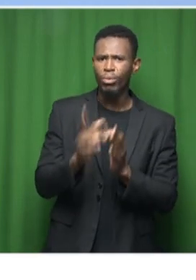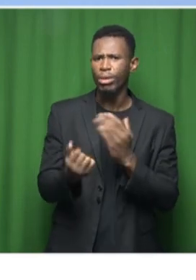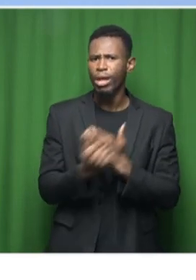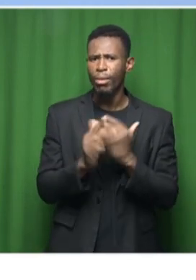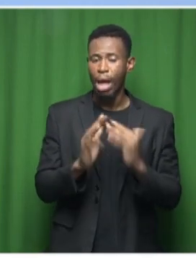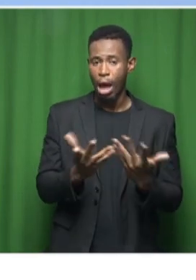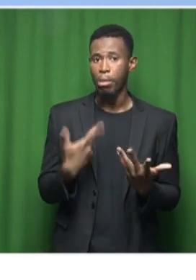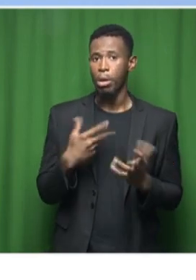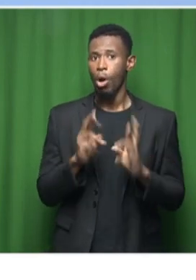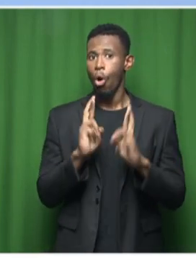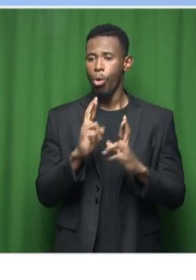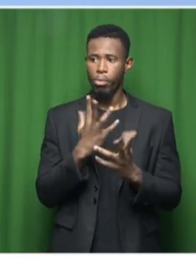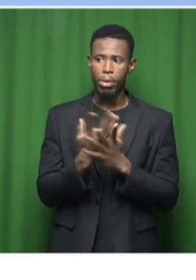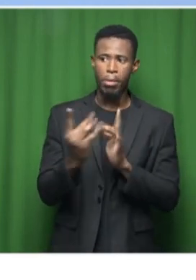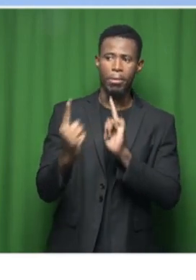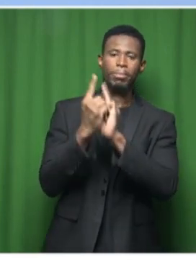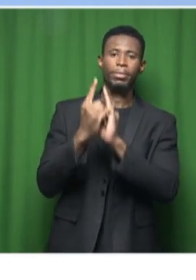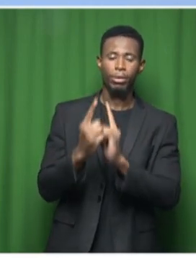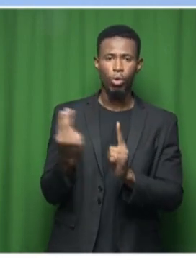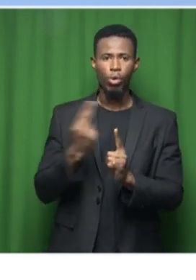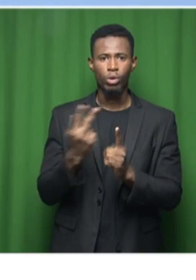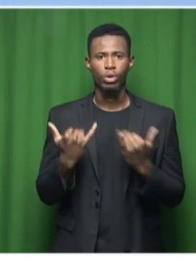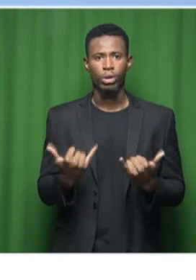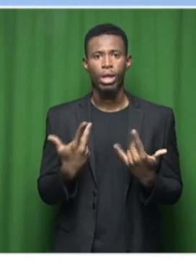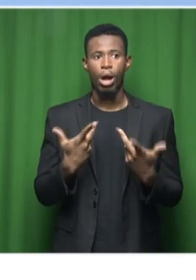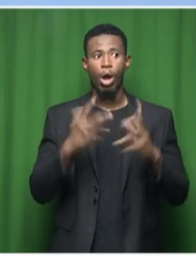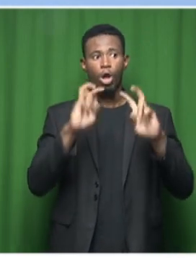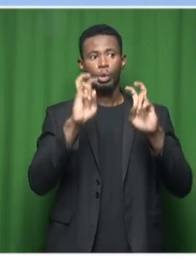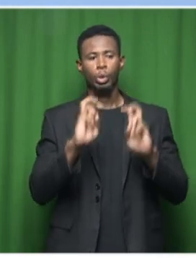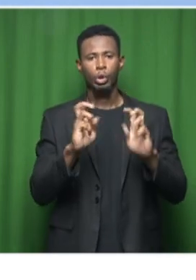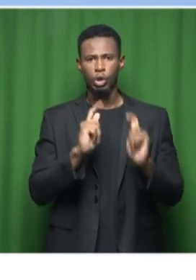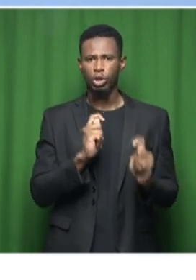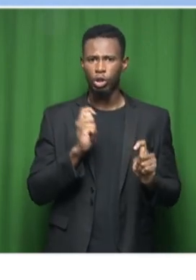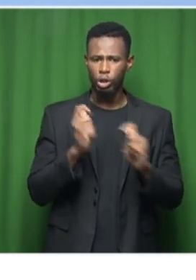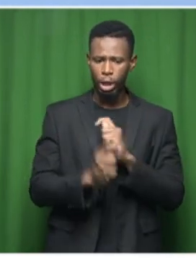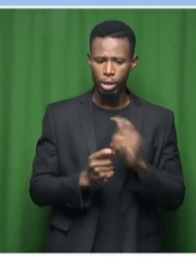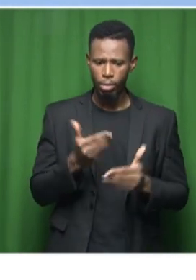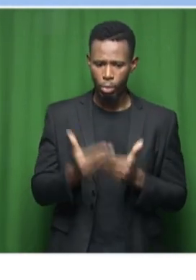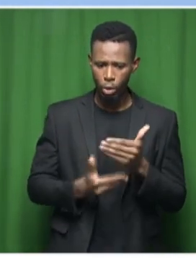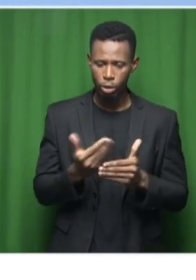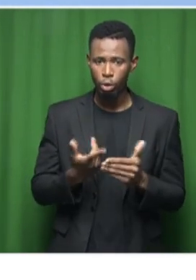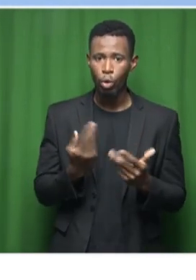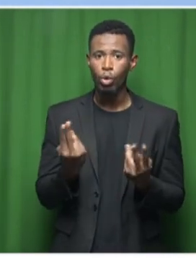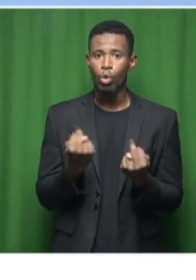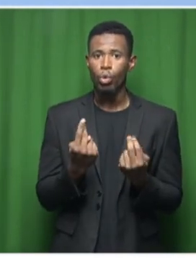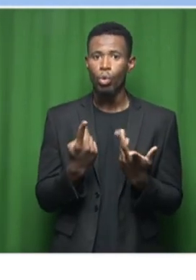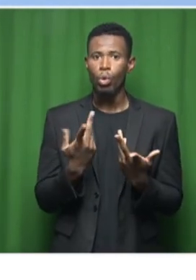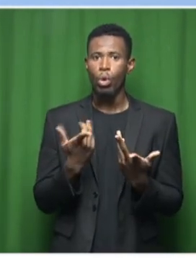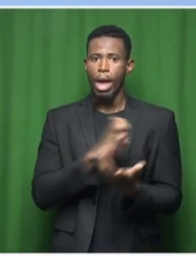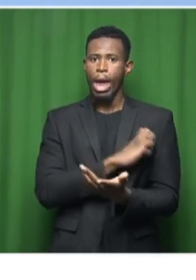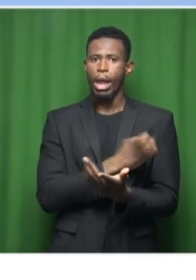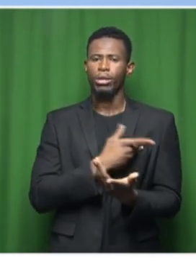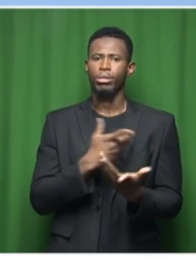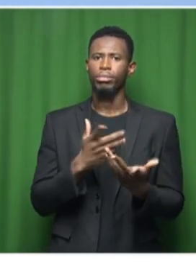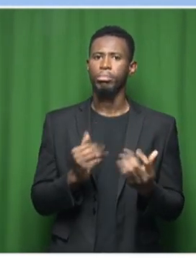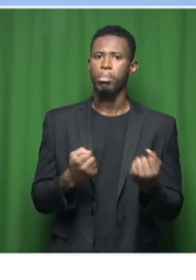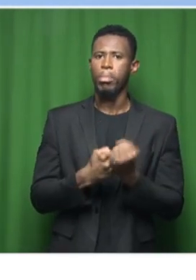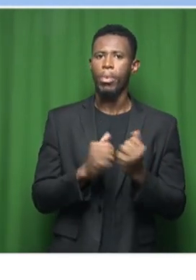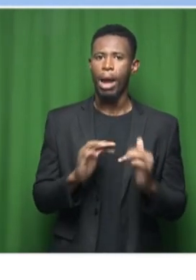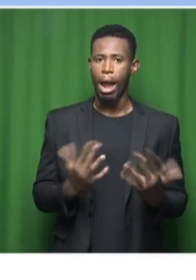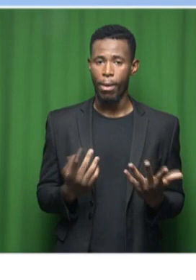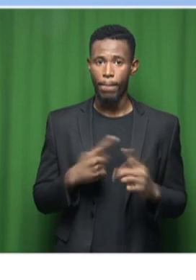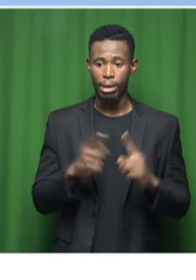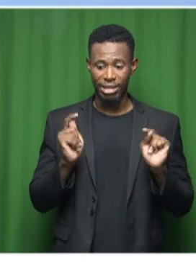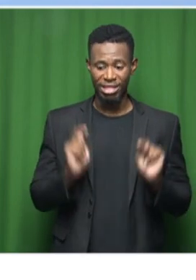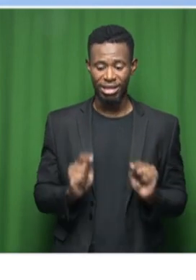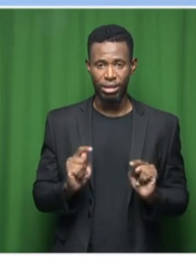also how the energy transition process and renewable energy storage is going to be assisted by that. But this is, of course, the